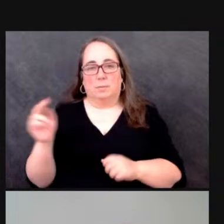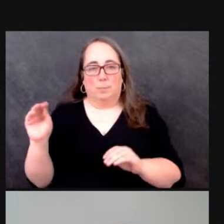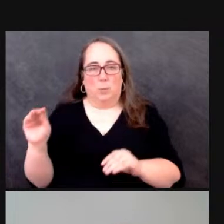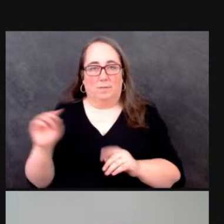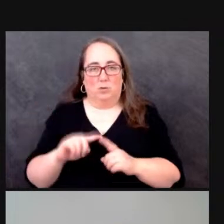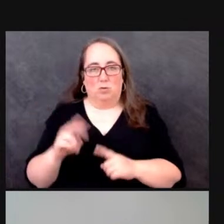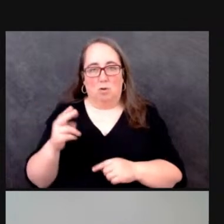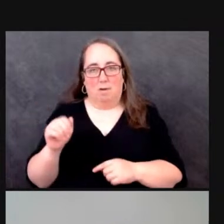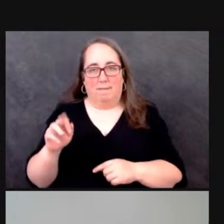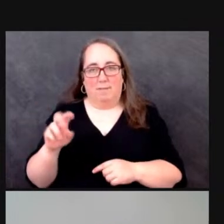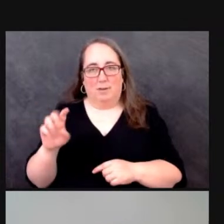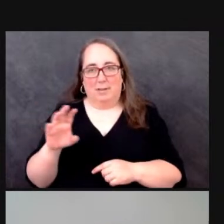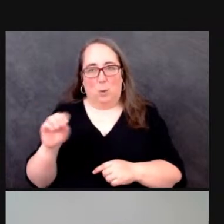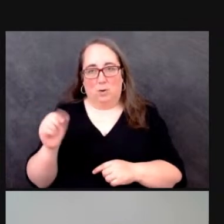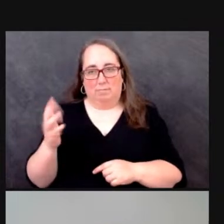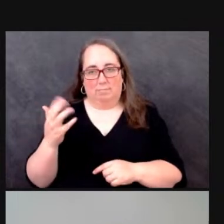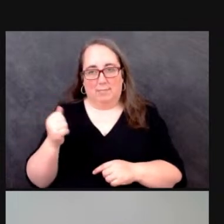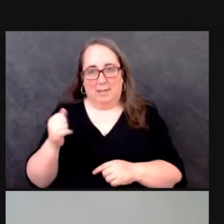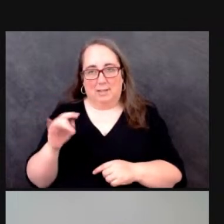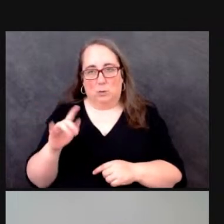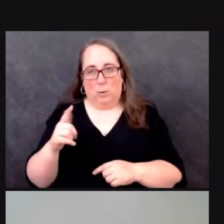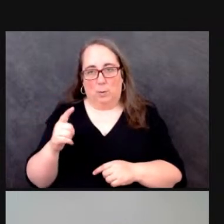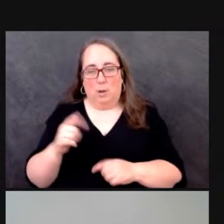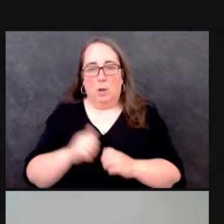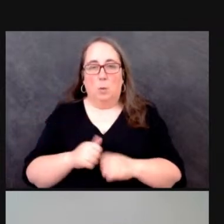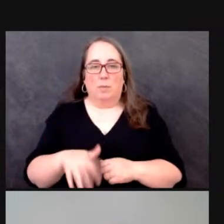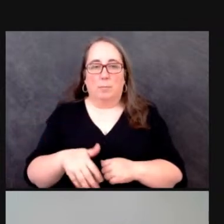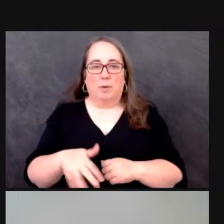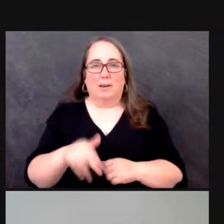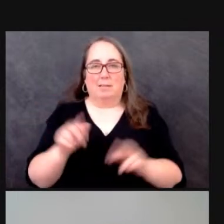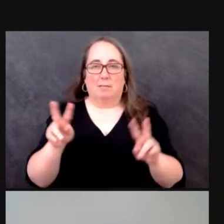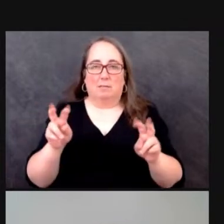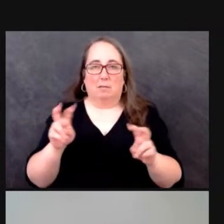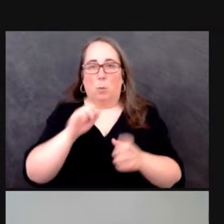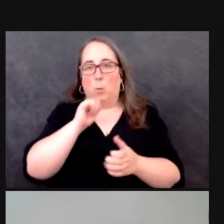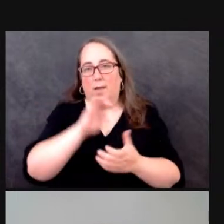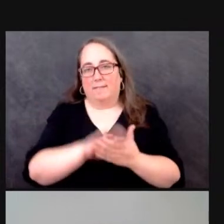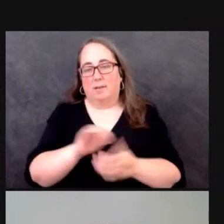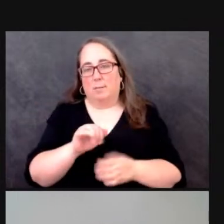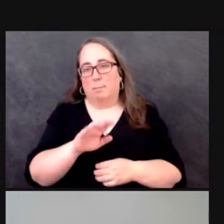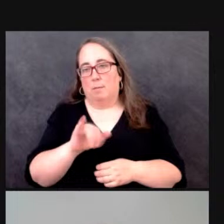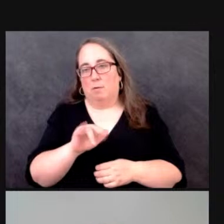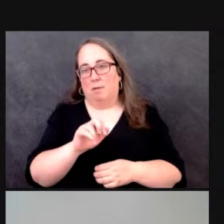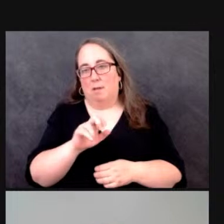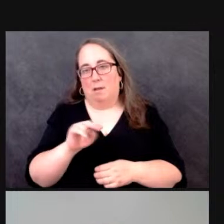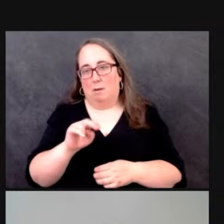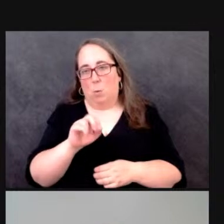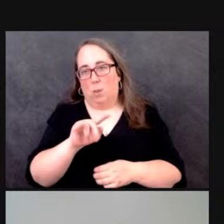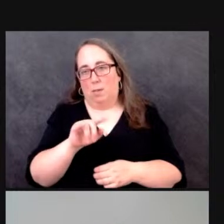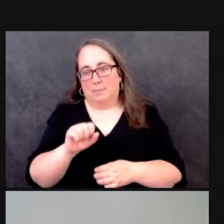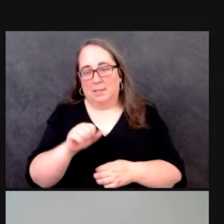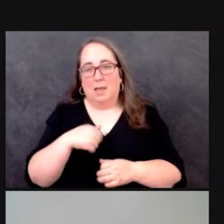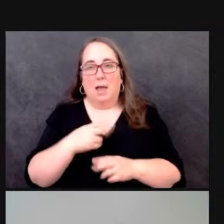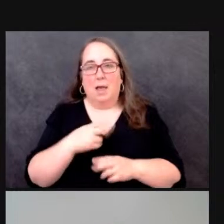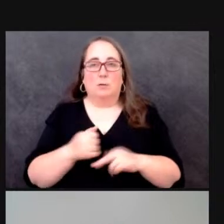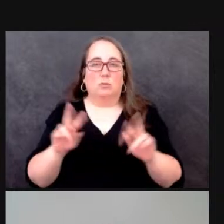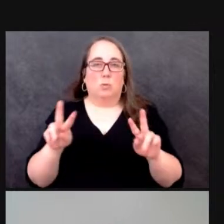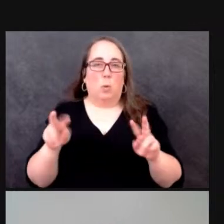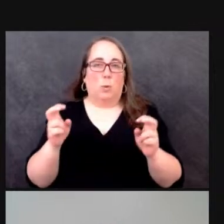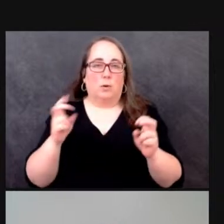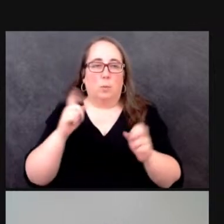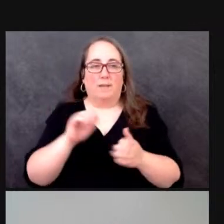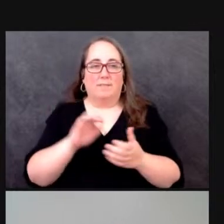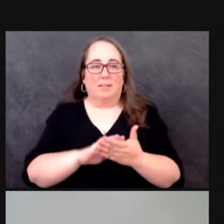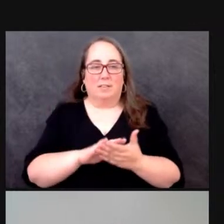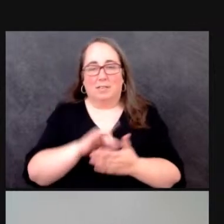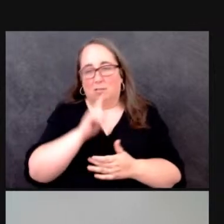in 1821 with his pregnant, quote, wife, Mary Ann Holmes. I use quotation marks because they were